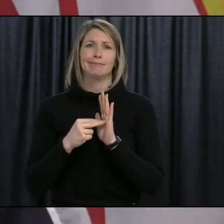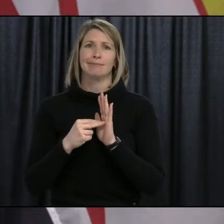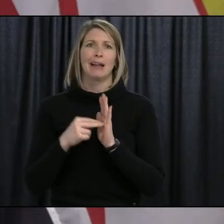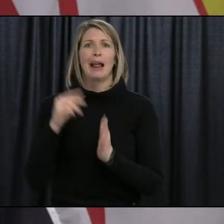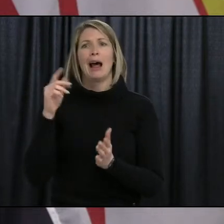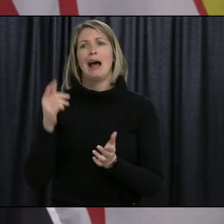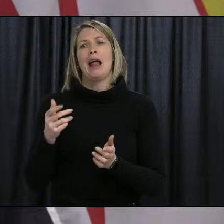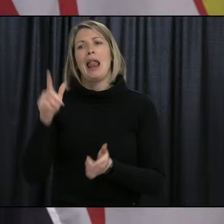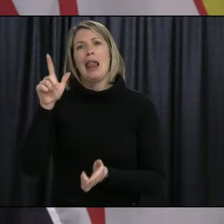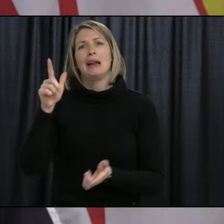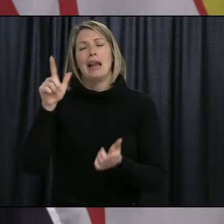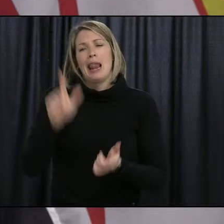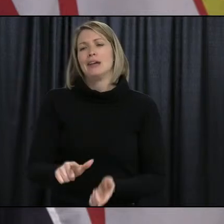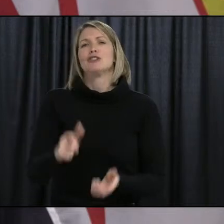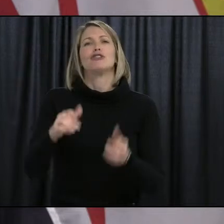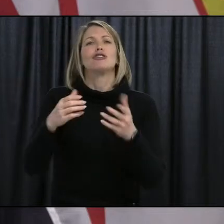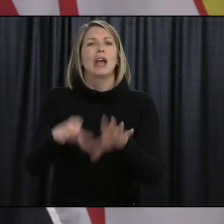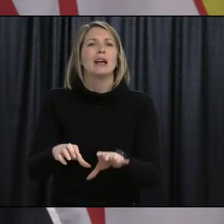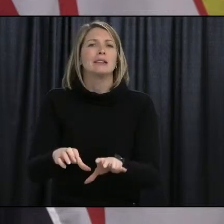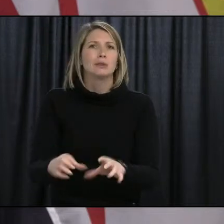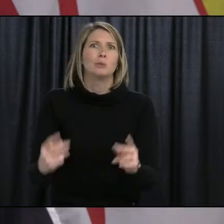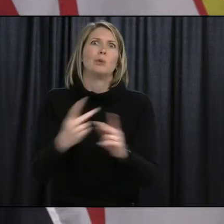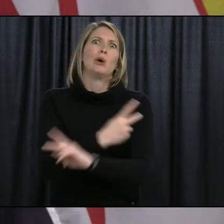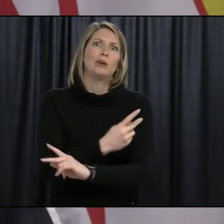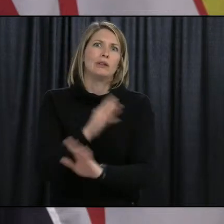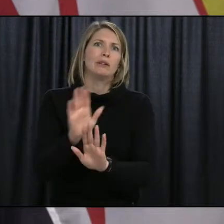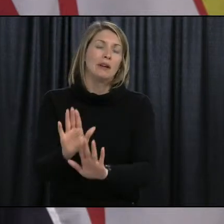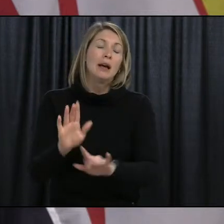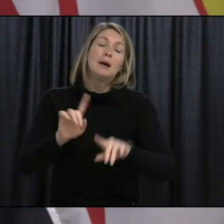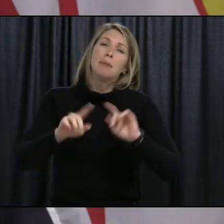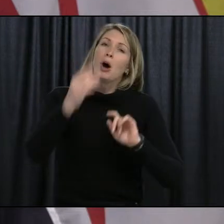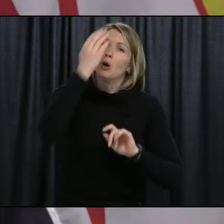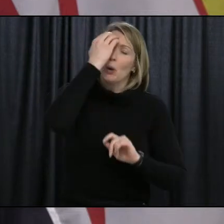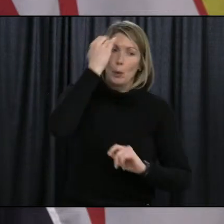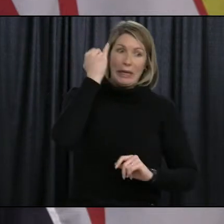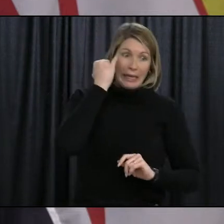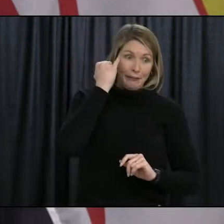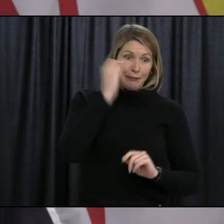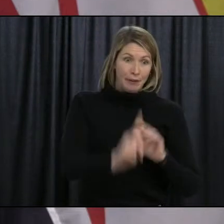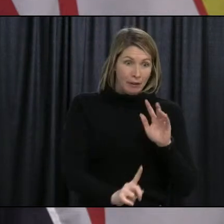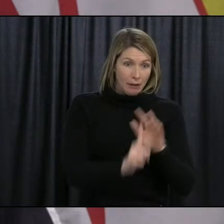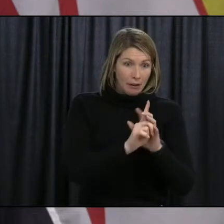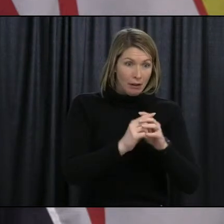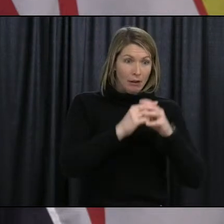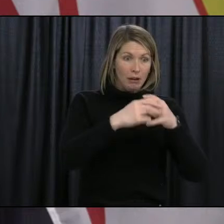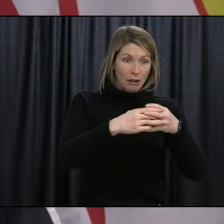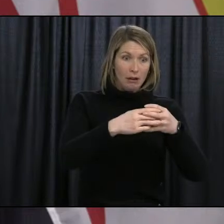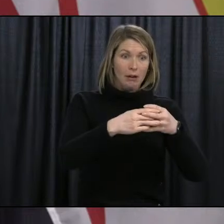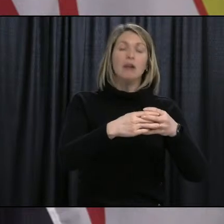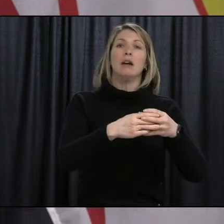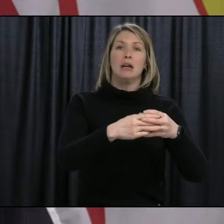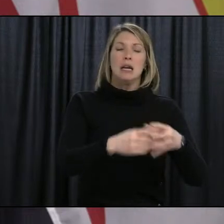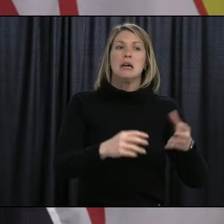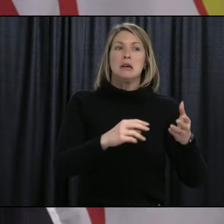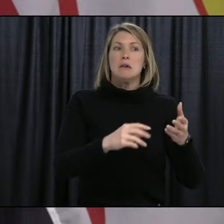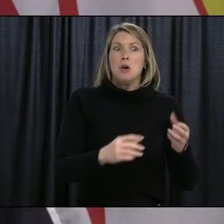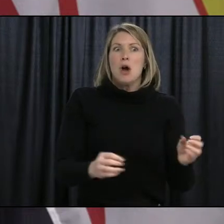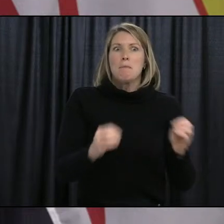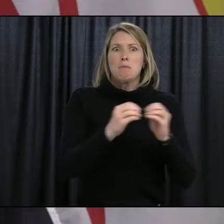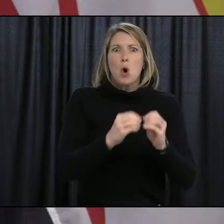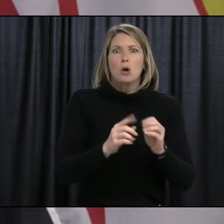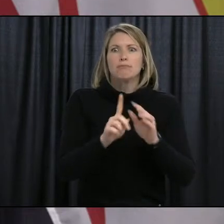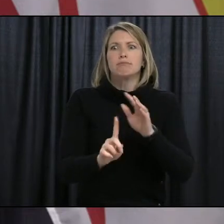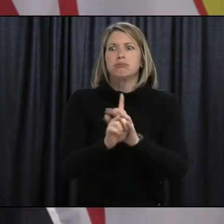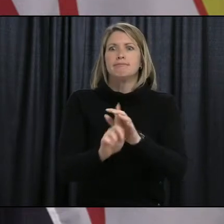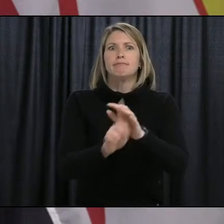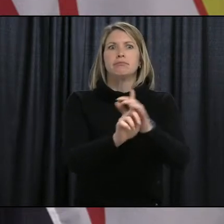there is an outbreak, and that in and of itself could mean you end up with more people in hospital and more